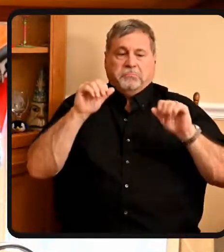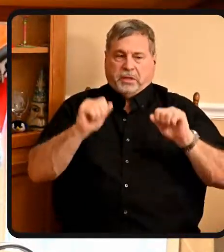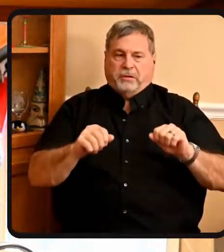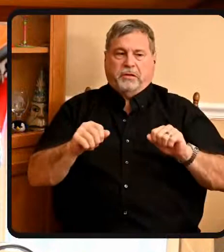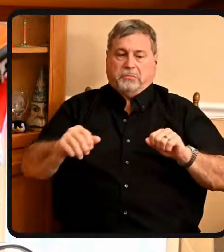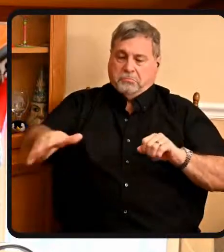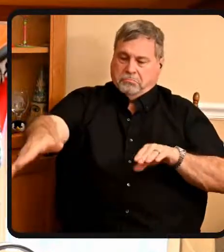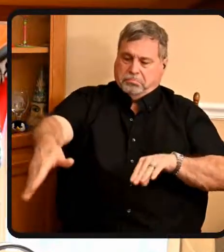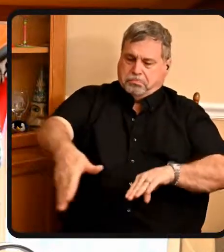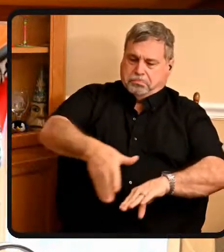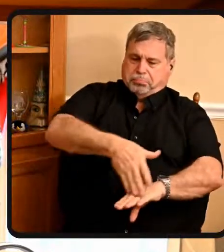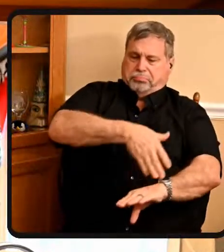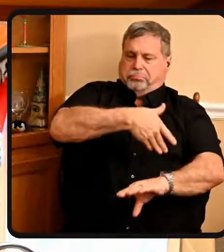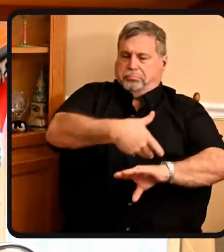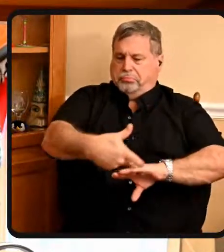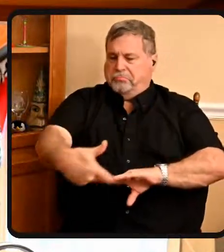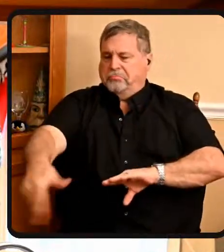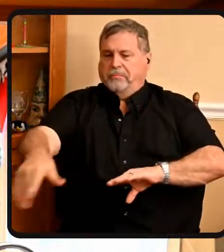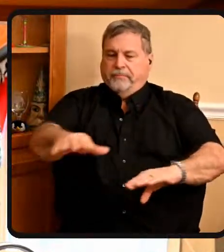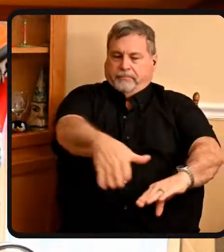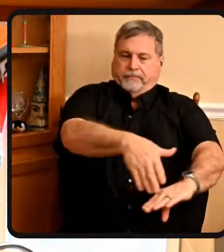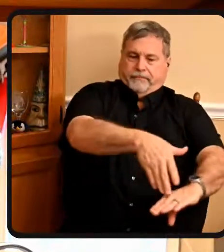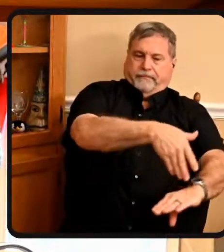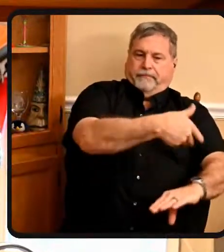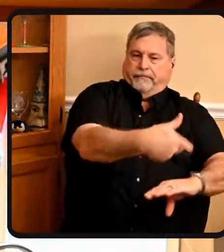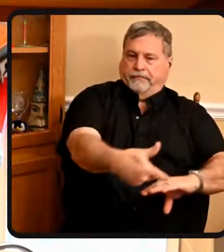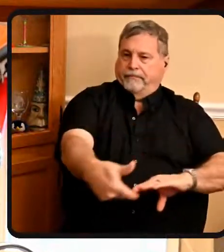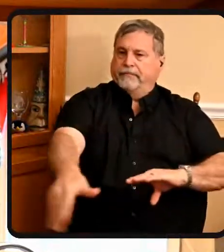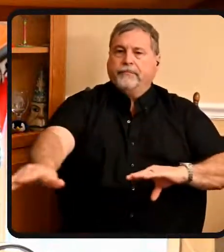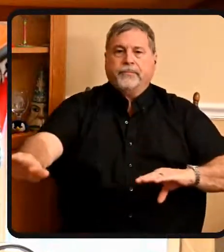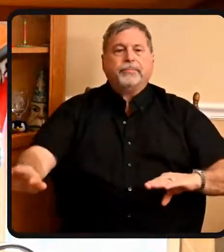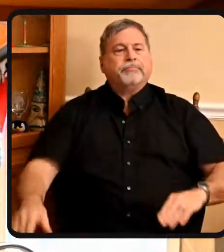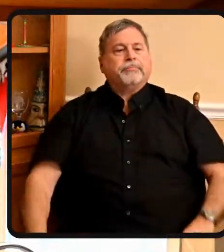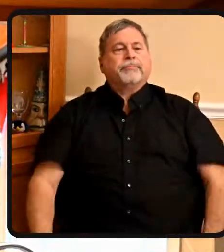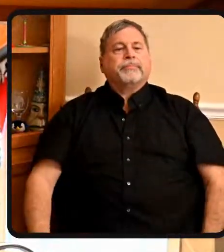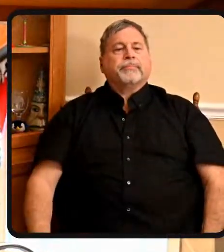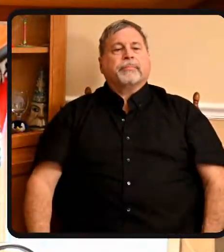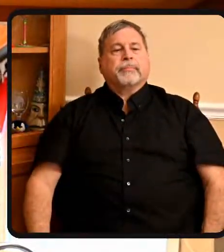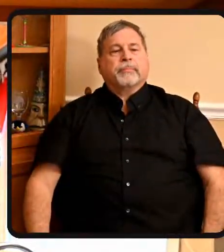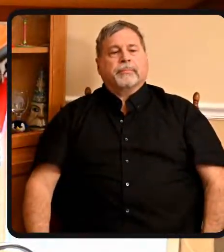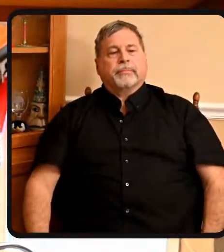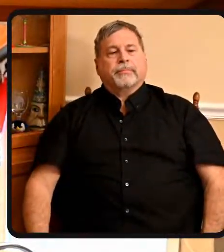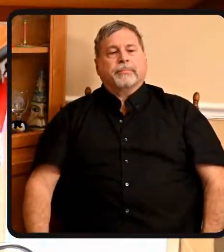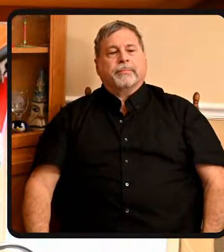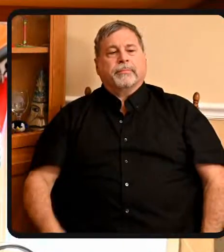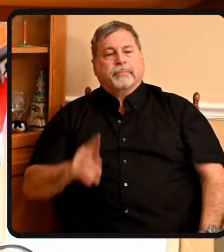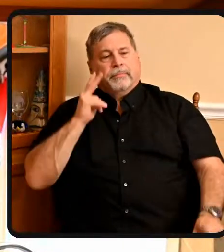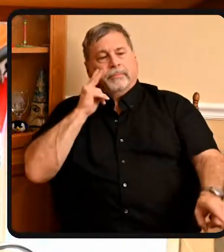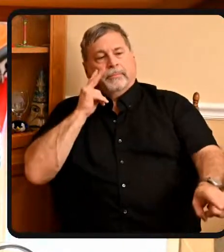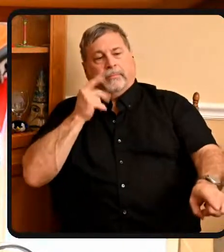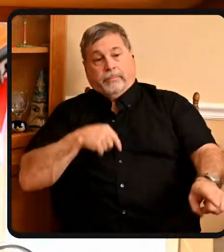fancy, you can just sit there and take your spatula, rub it straight across, just like that.